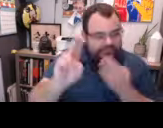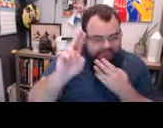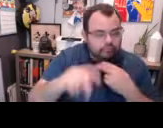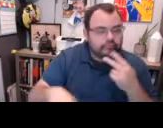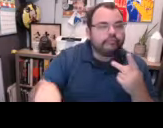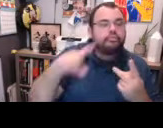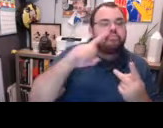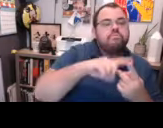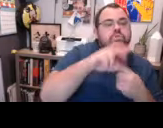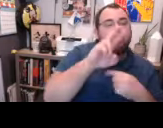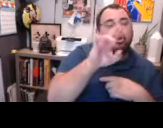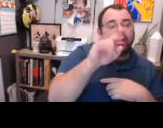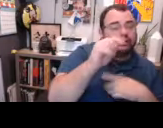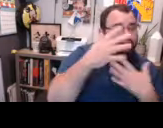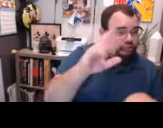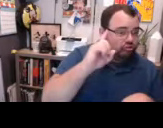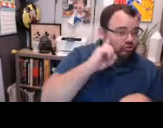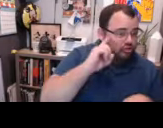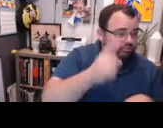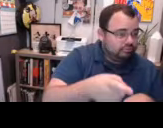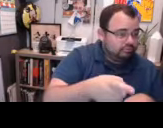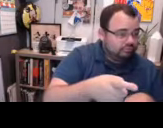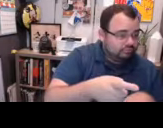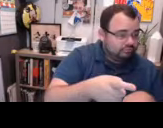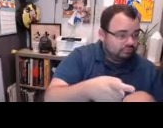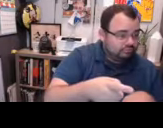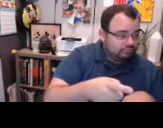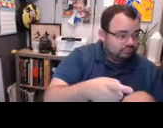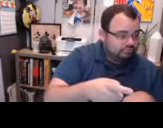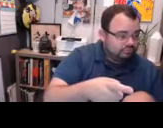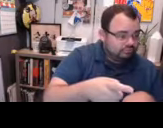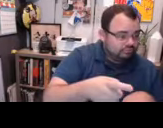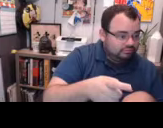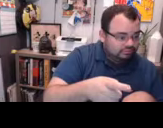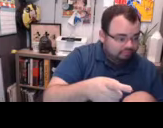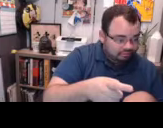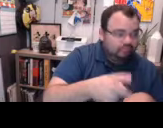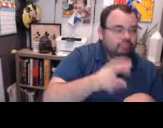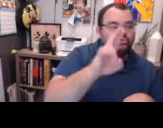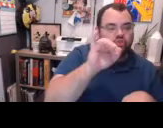Yes. Okay. And then RIT. Have you heard of RIT?